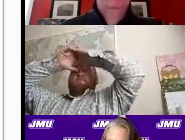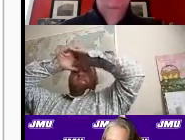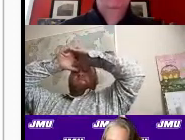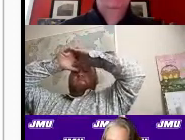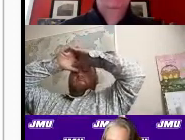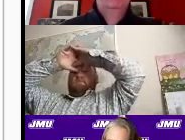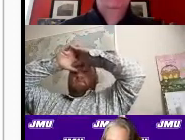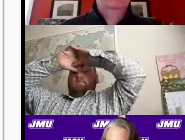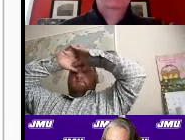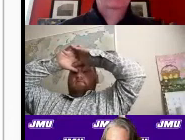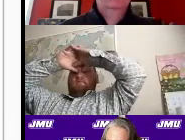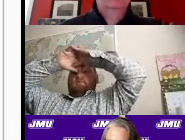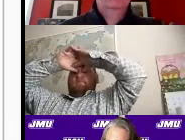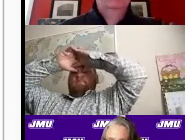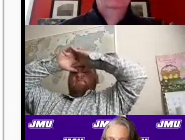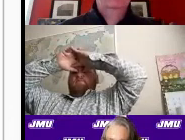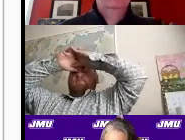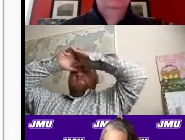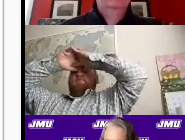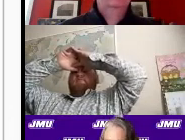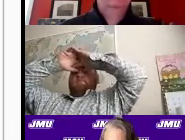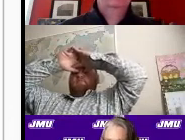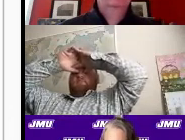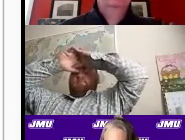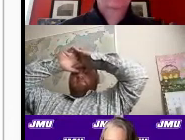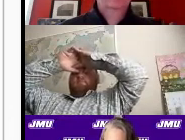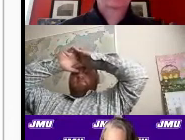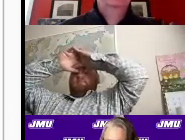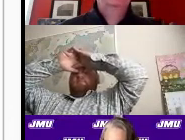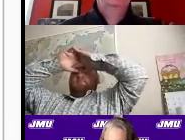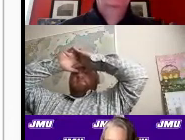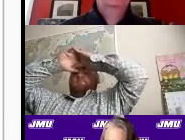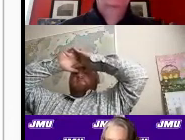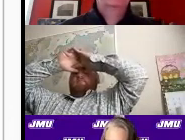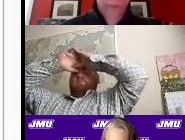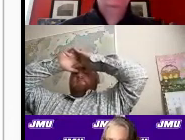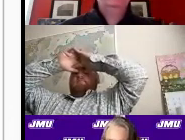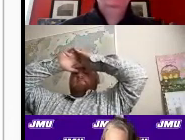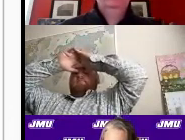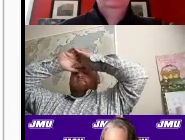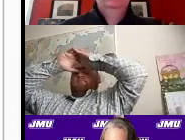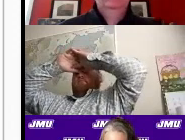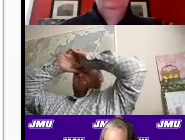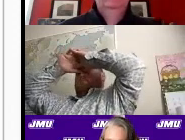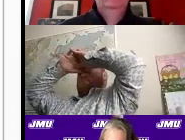Transition is different for everybody, and we are still in transition.